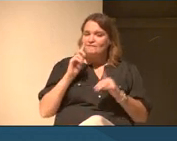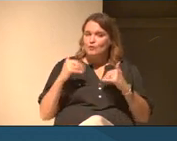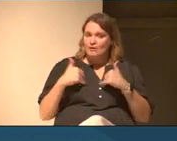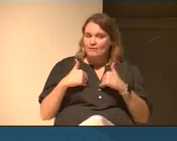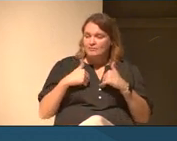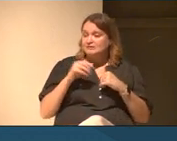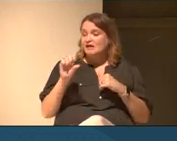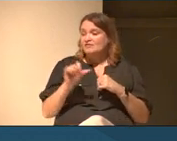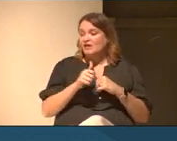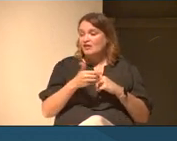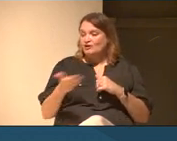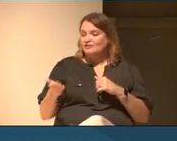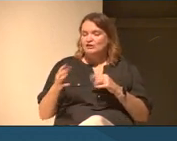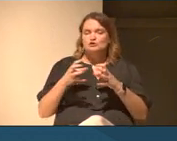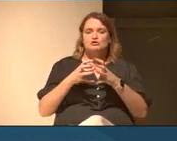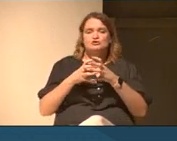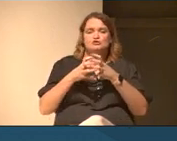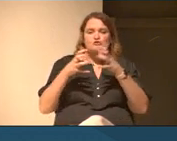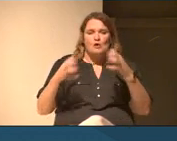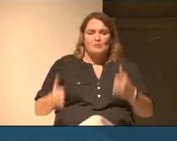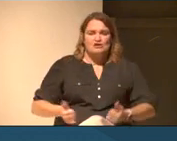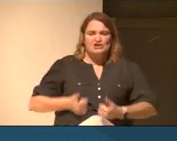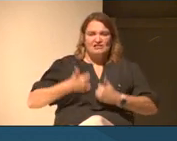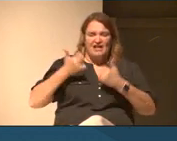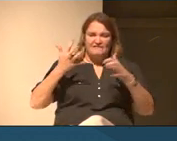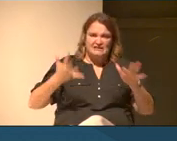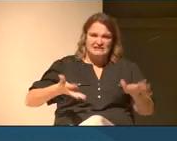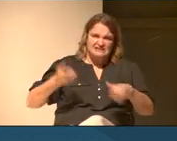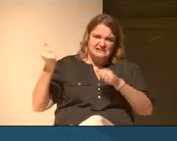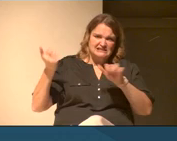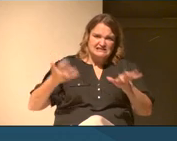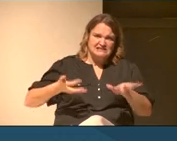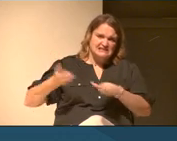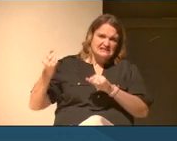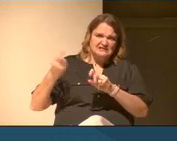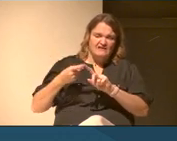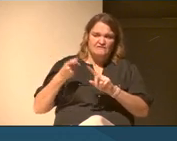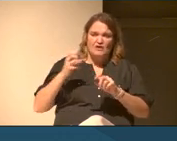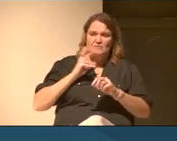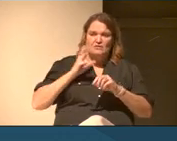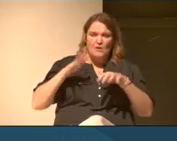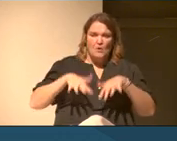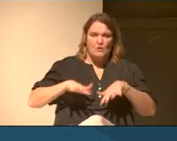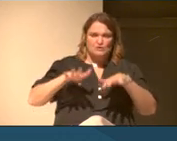doing is stripping so much life out of the ocean at a rate that ocean life